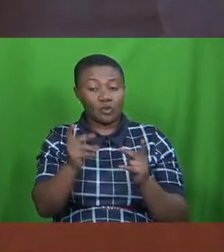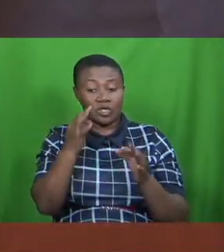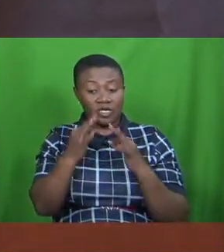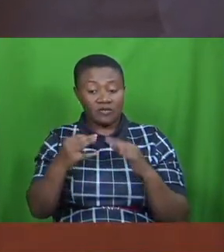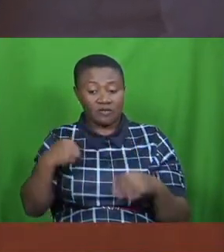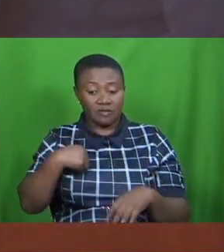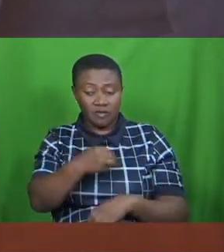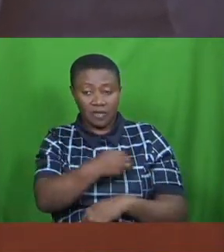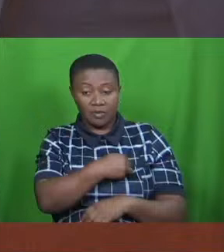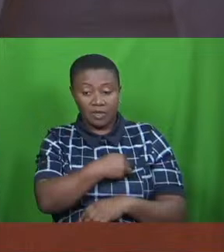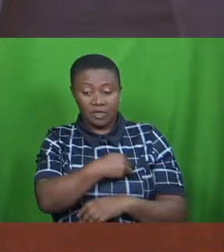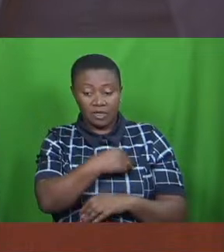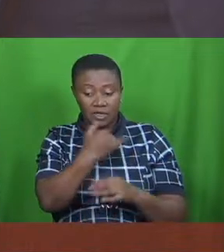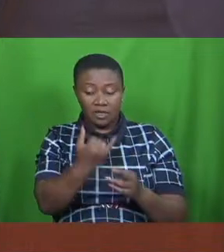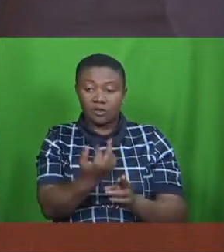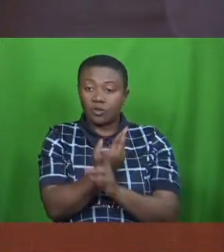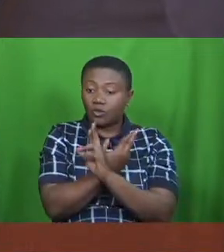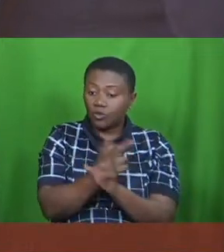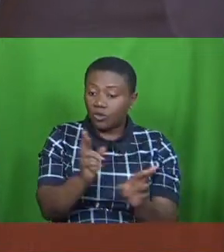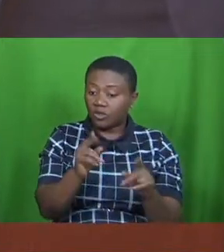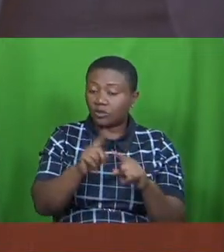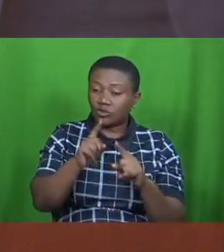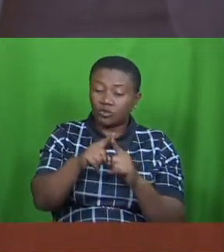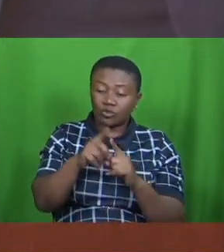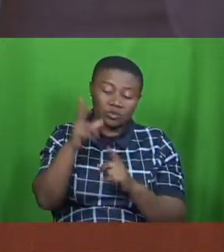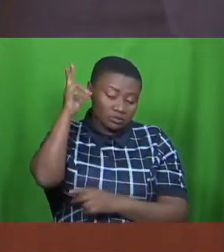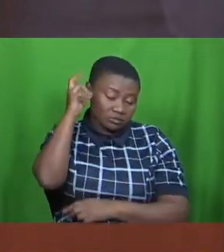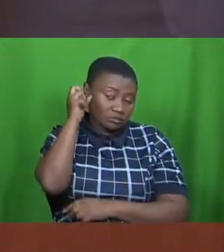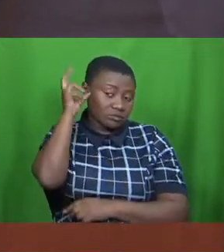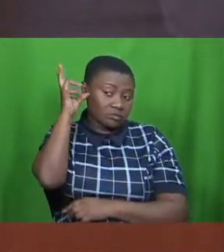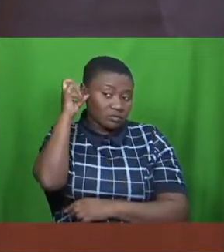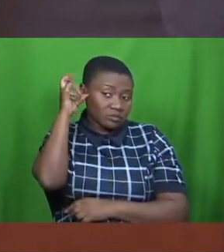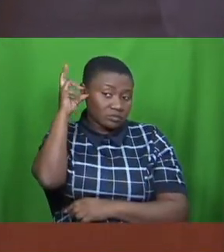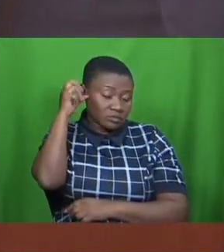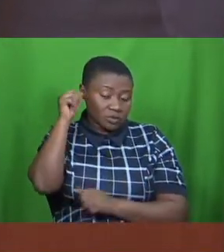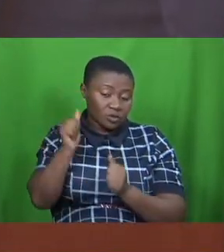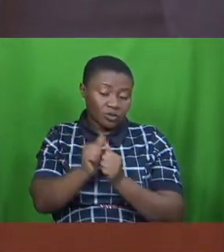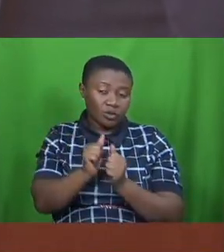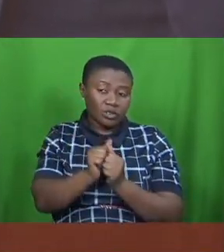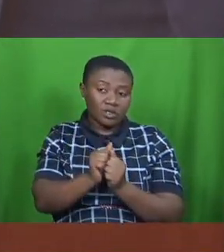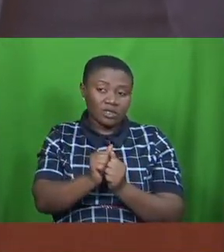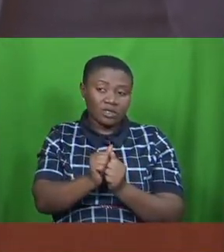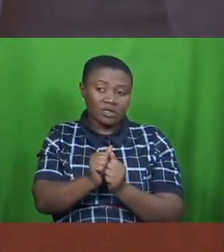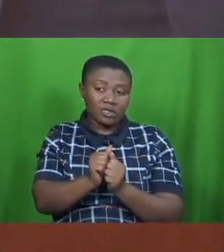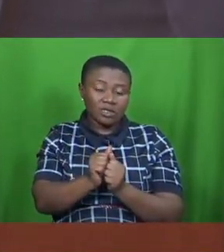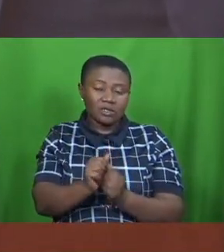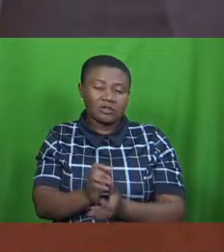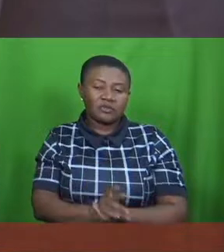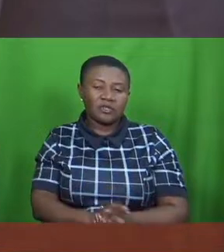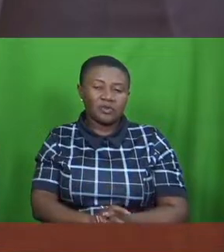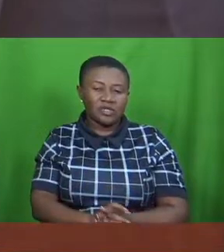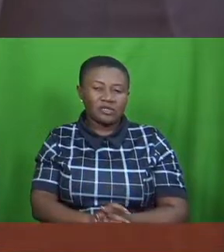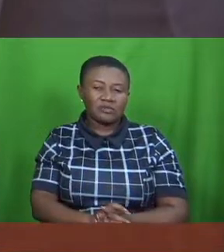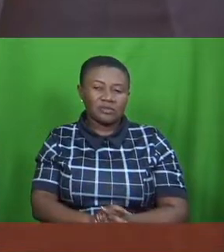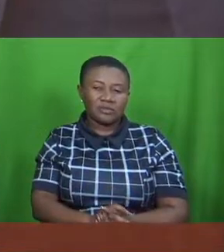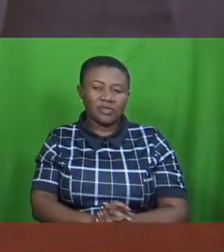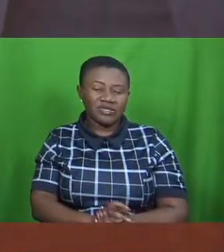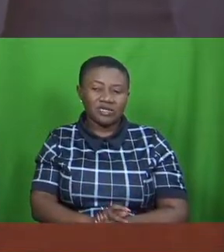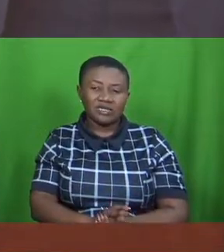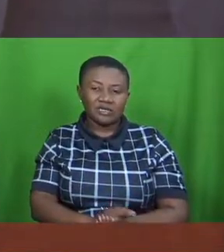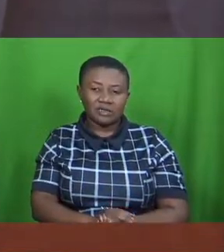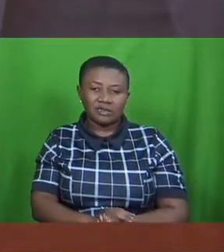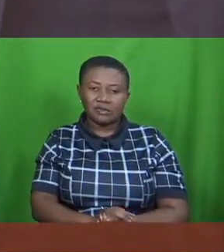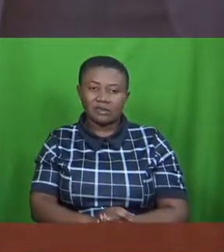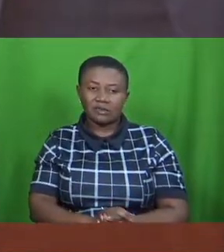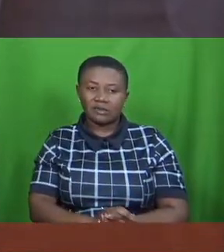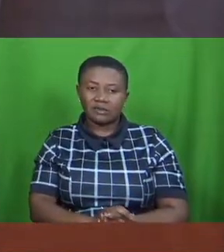to listen to the tribute which is to be paid to one of our illustrious